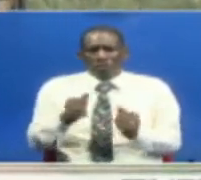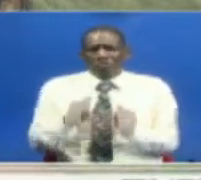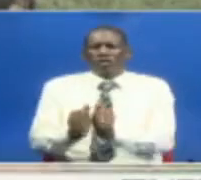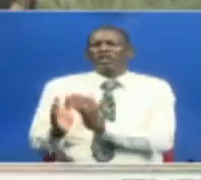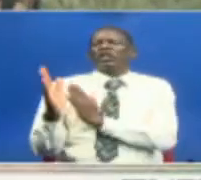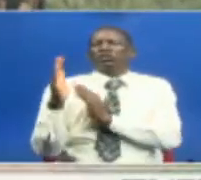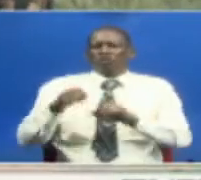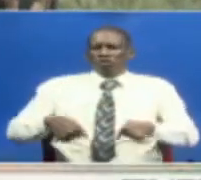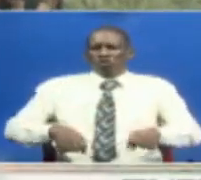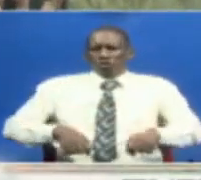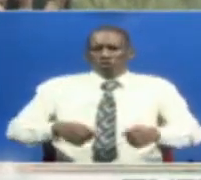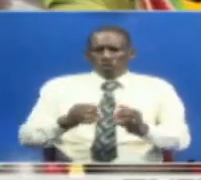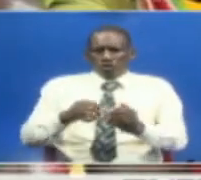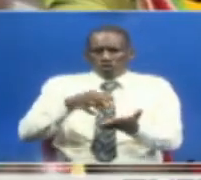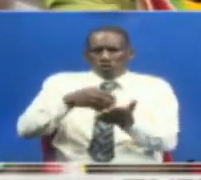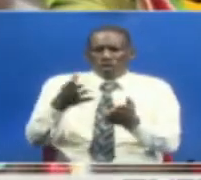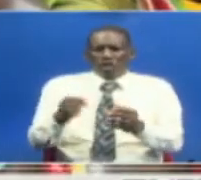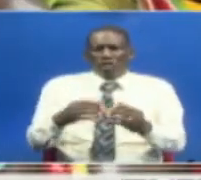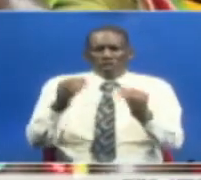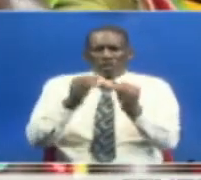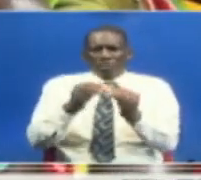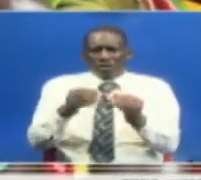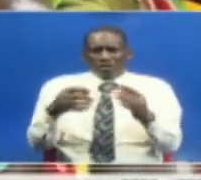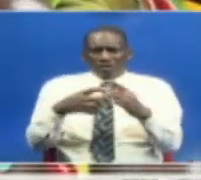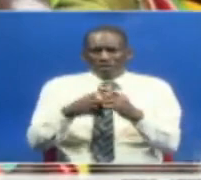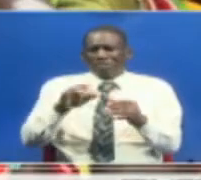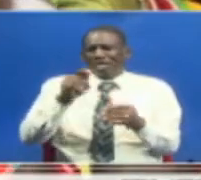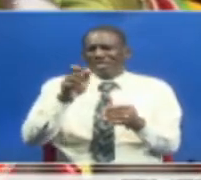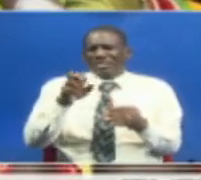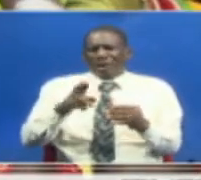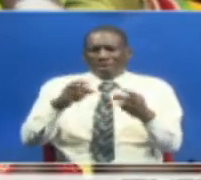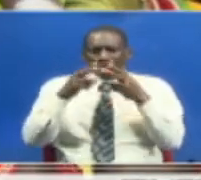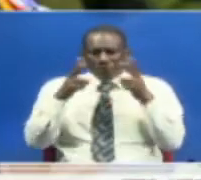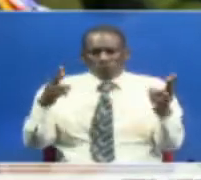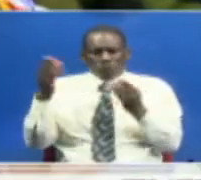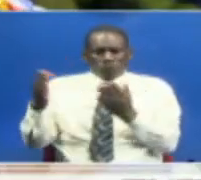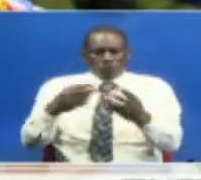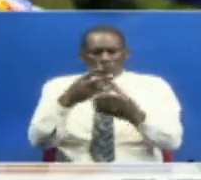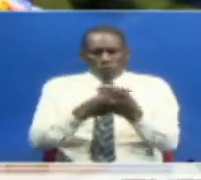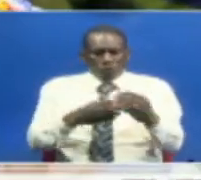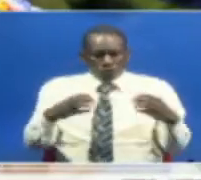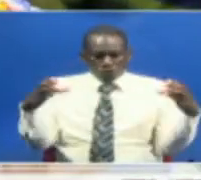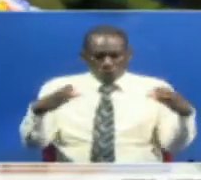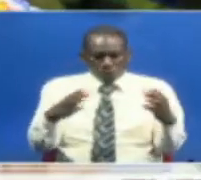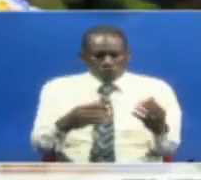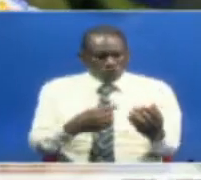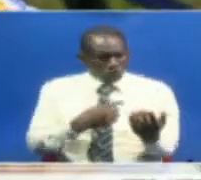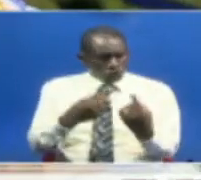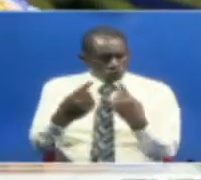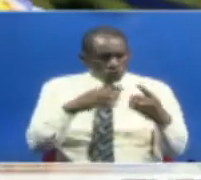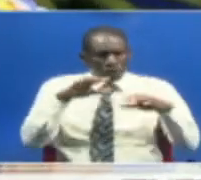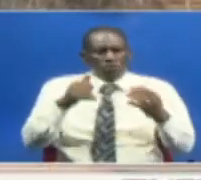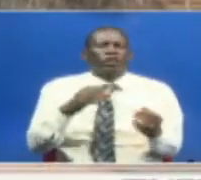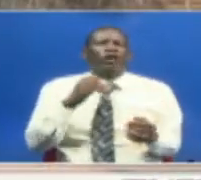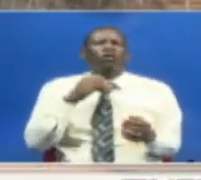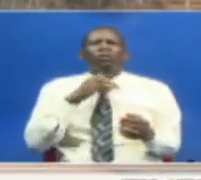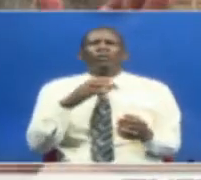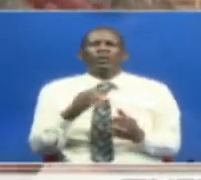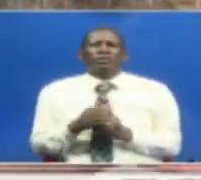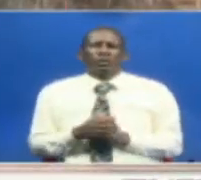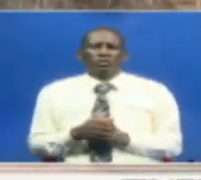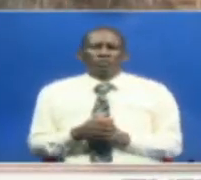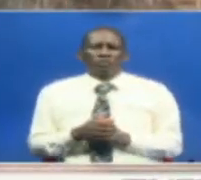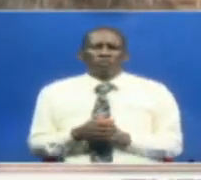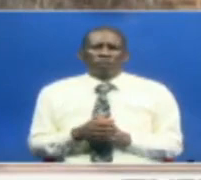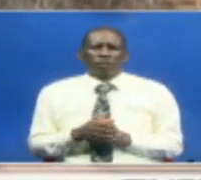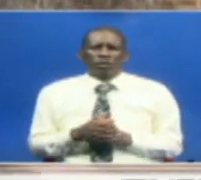presence, this peace meeting mediated by Interpeace brought the two communities to air out their grievances. Hakuna